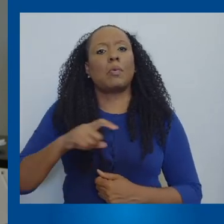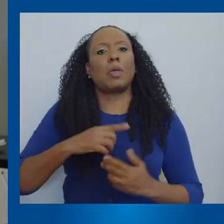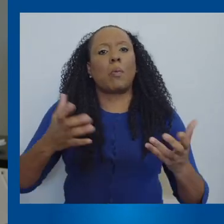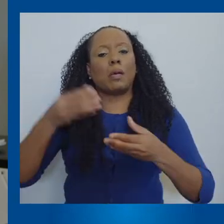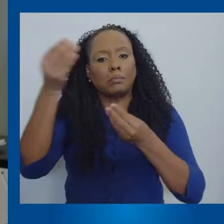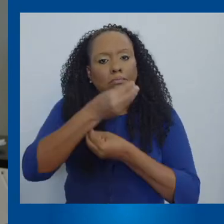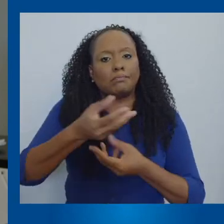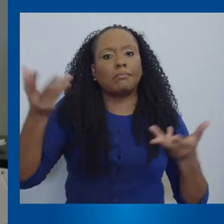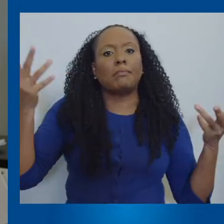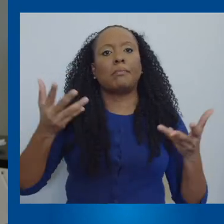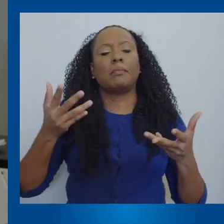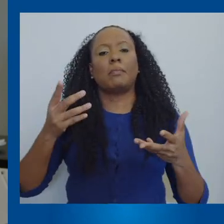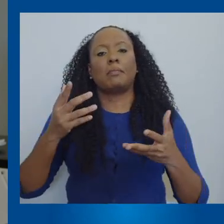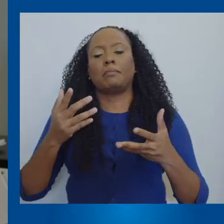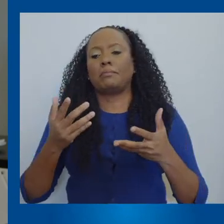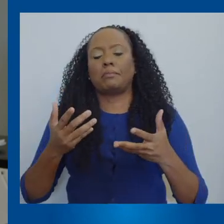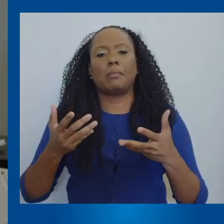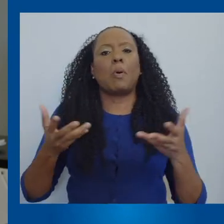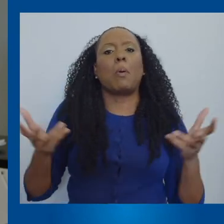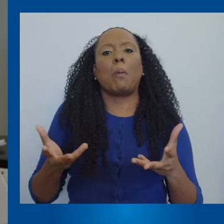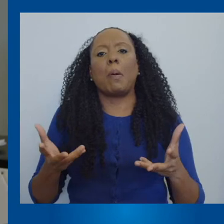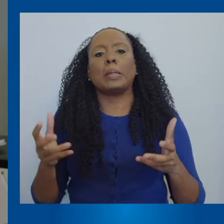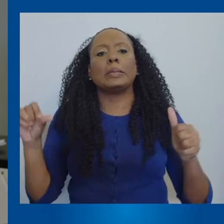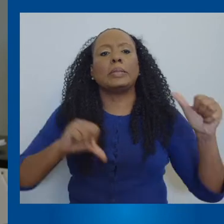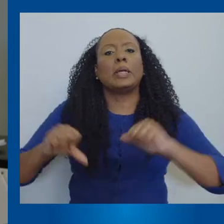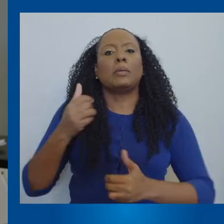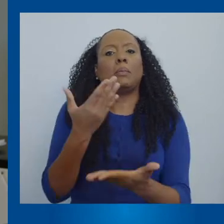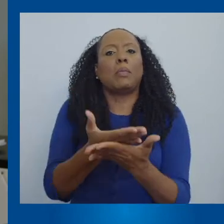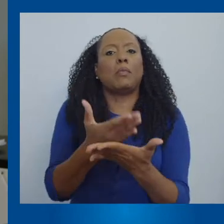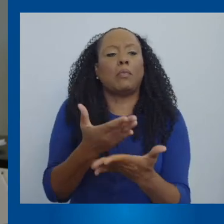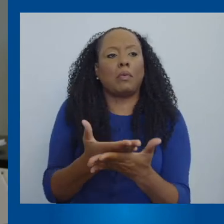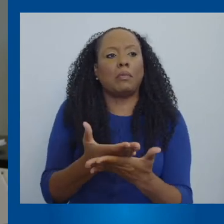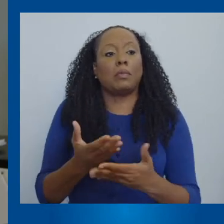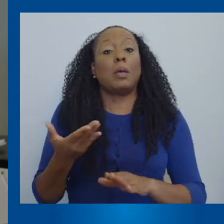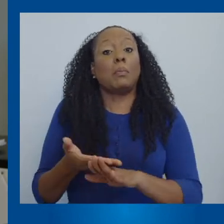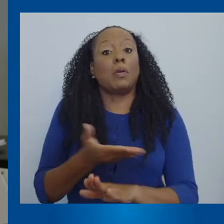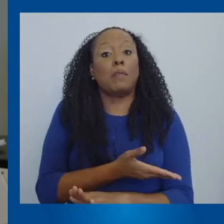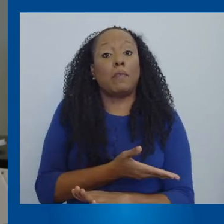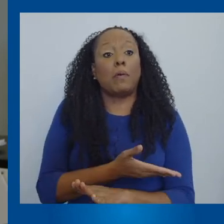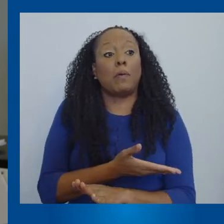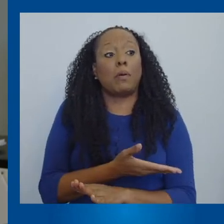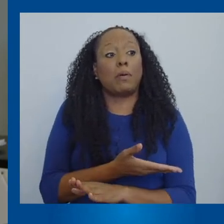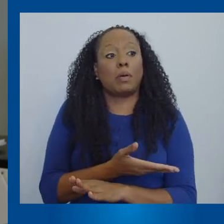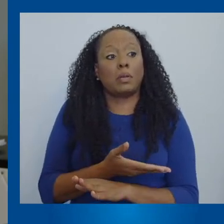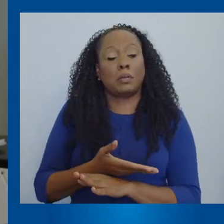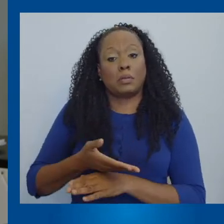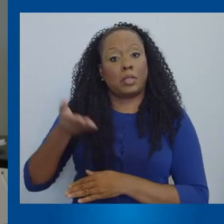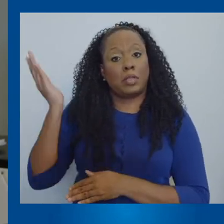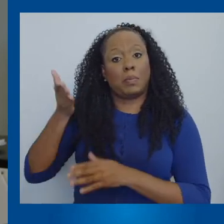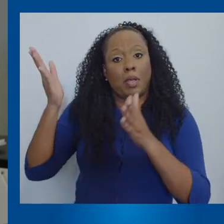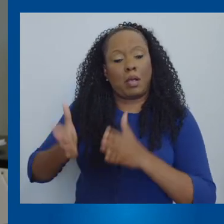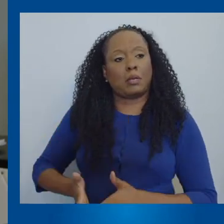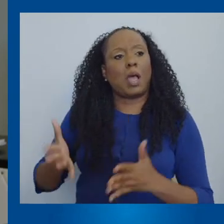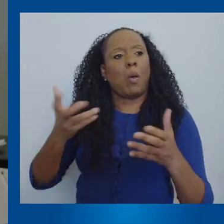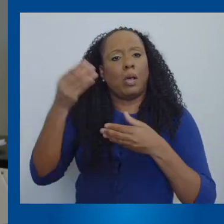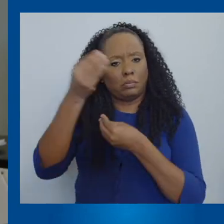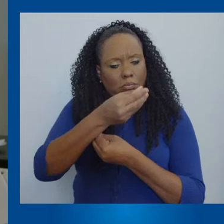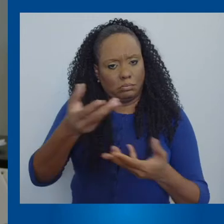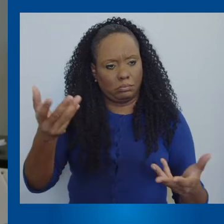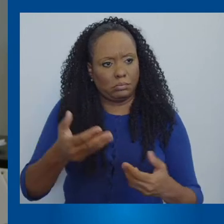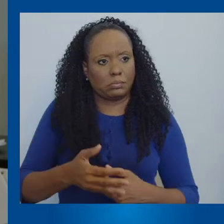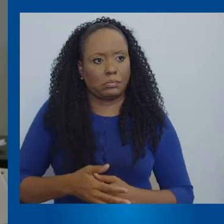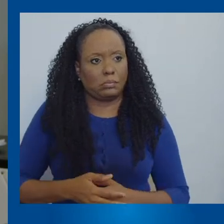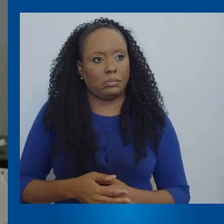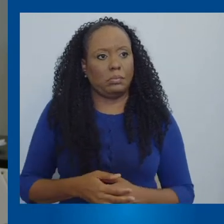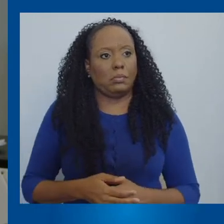comprehensive overview of scientific findings on the subject. Before we get to our speakers, I would like to go over a few housekeeping guidelines, please.